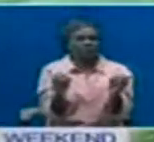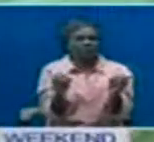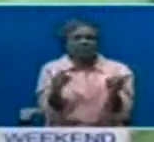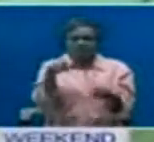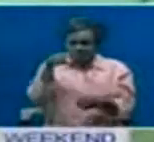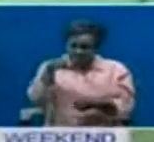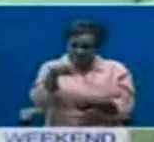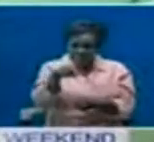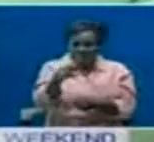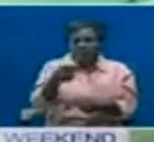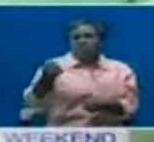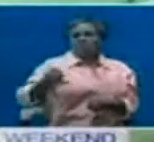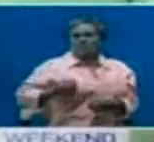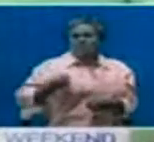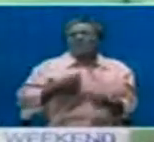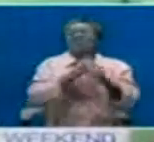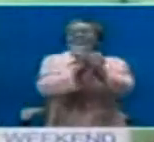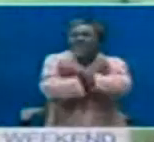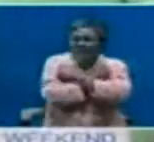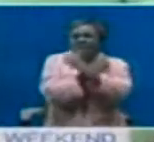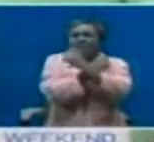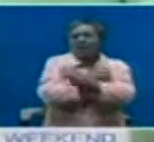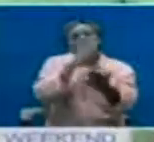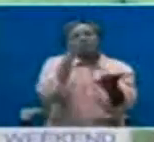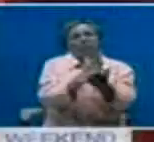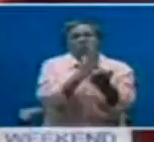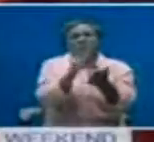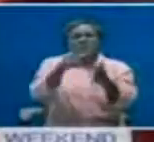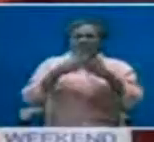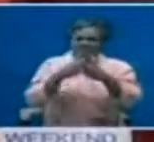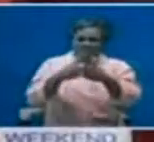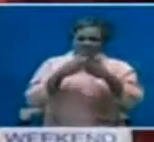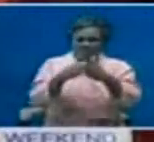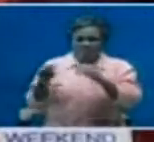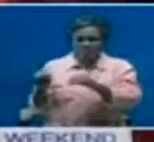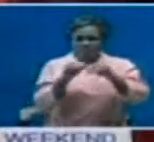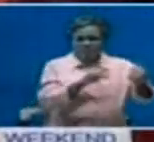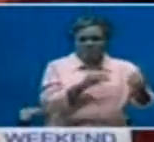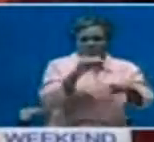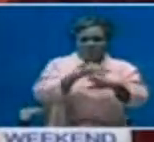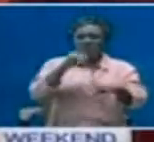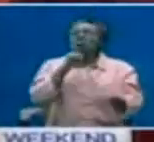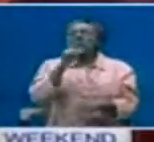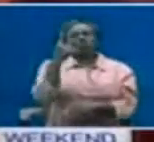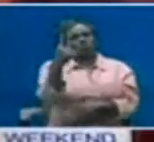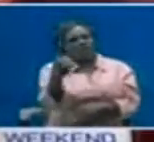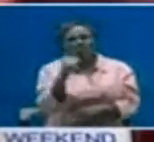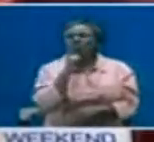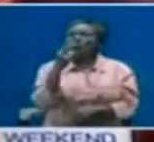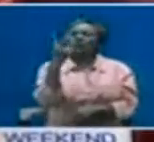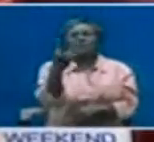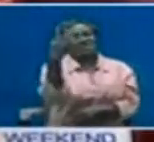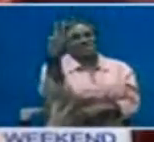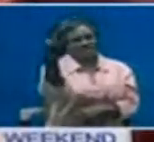Julius was quite the ladies' man. This charm and charisma resulted in a sexually transmitted infection. Not once, not twice, but